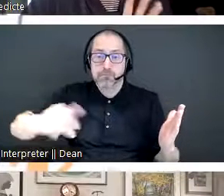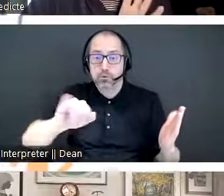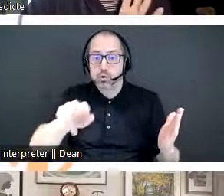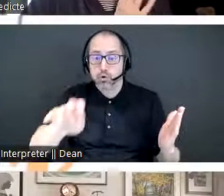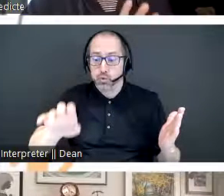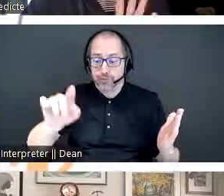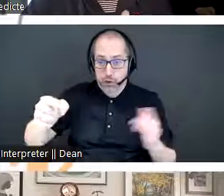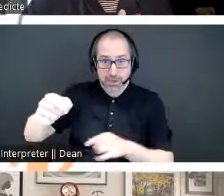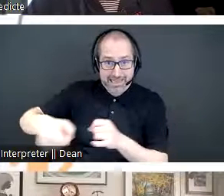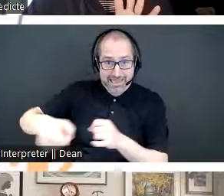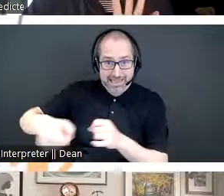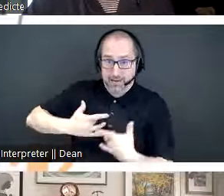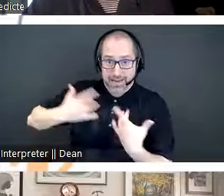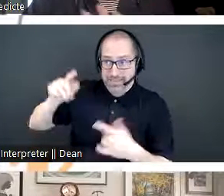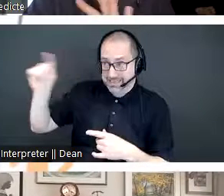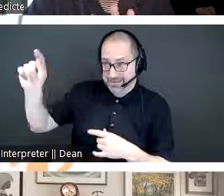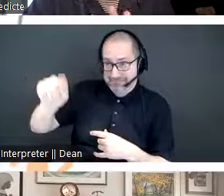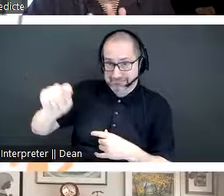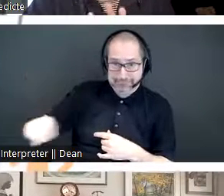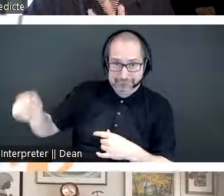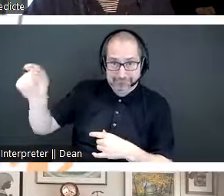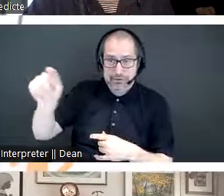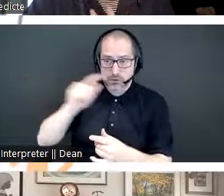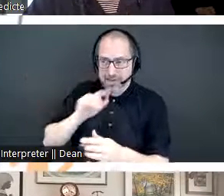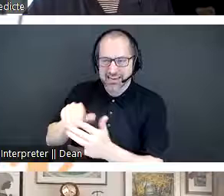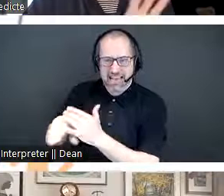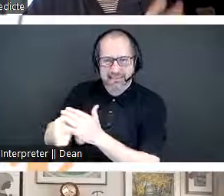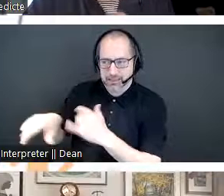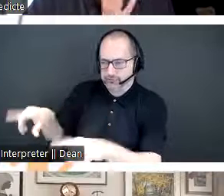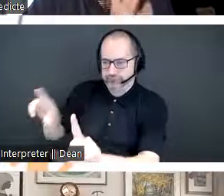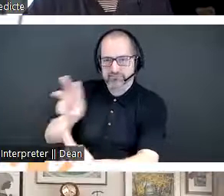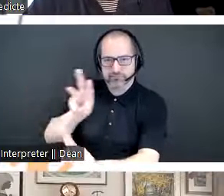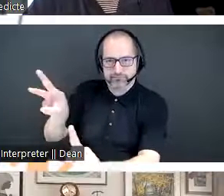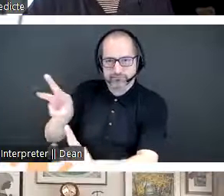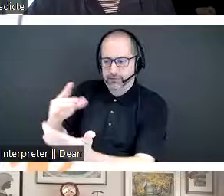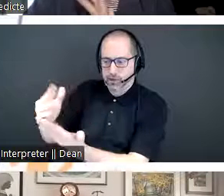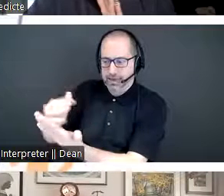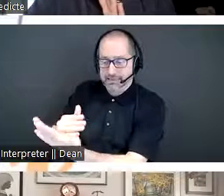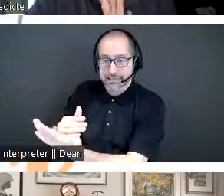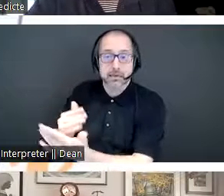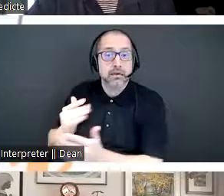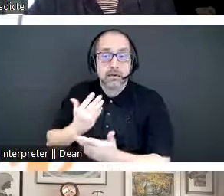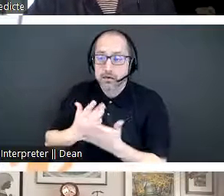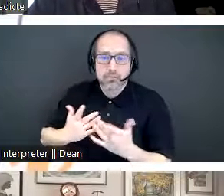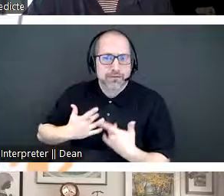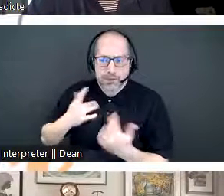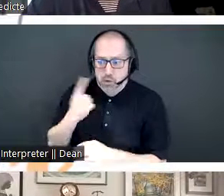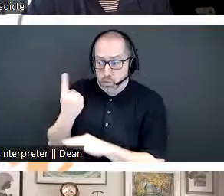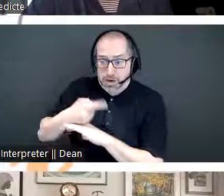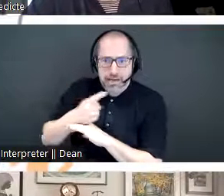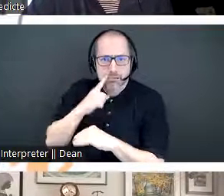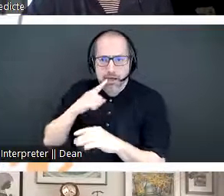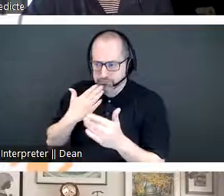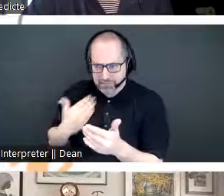year. And I believe it also contains some events or some activities and programs that take place year round. So please do have a look and